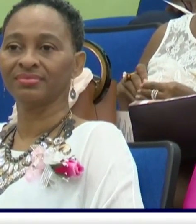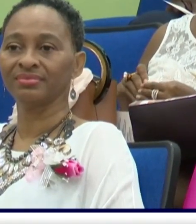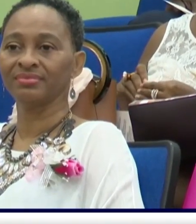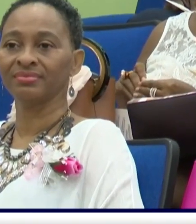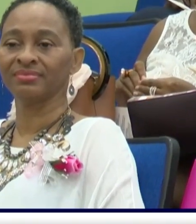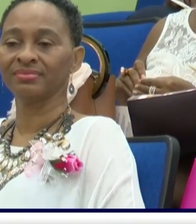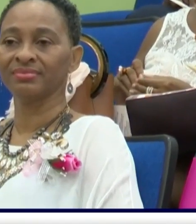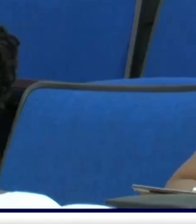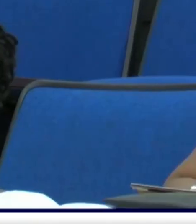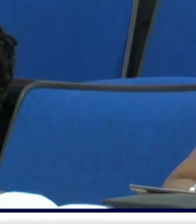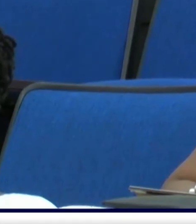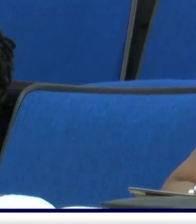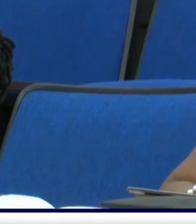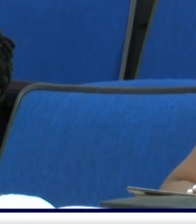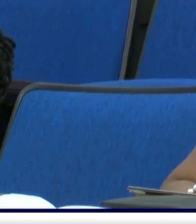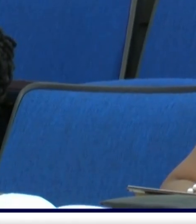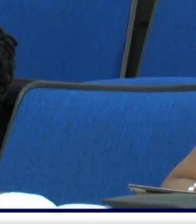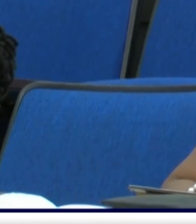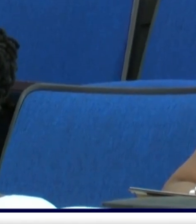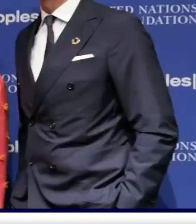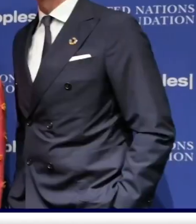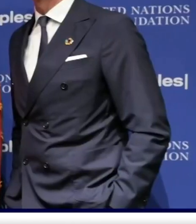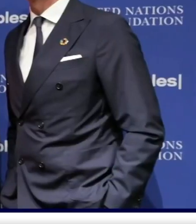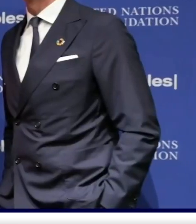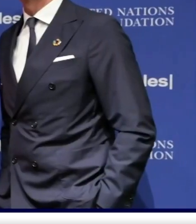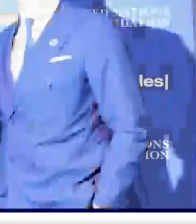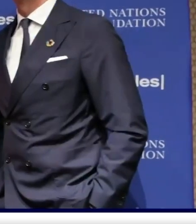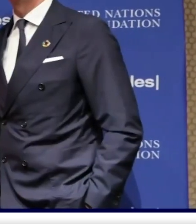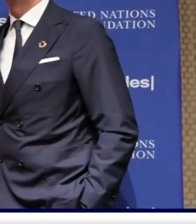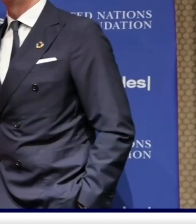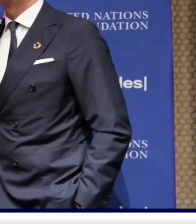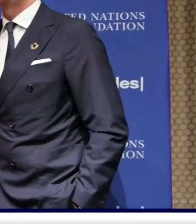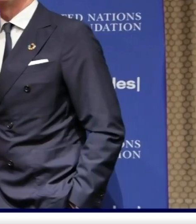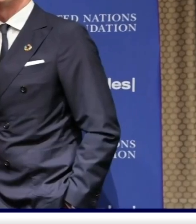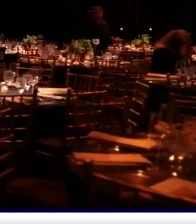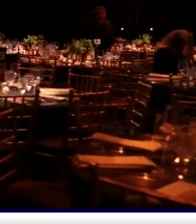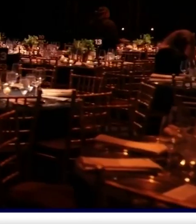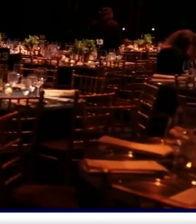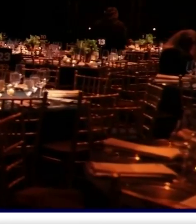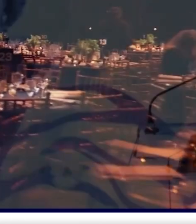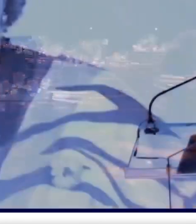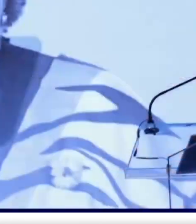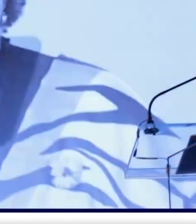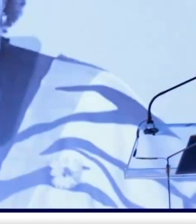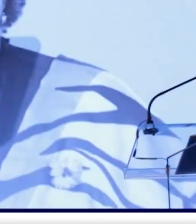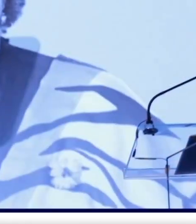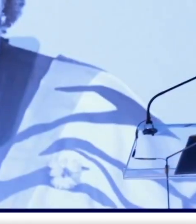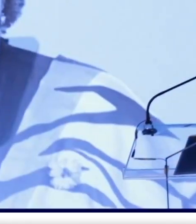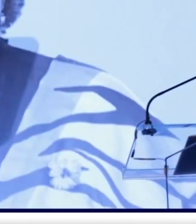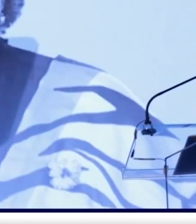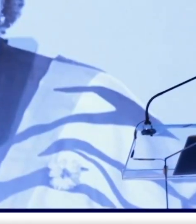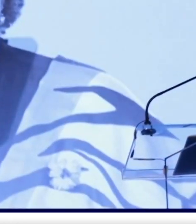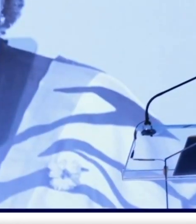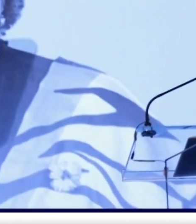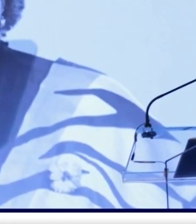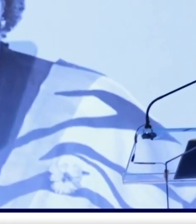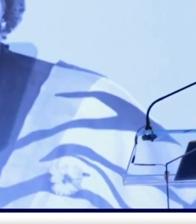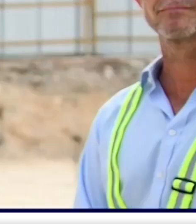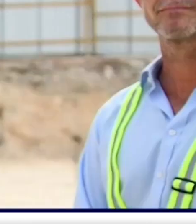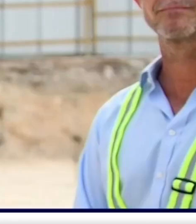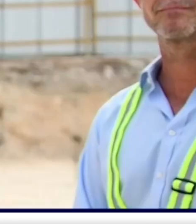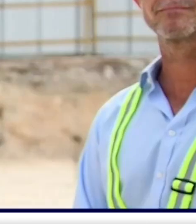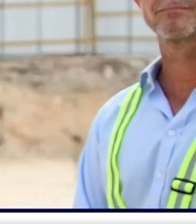nurse shortage as a priority. Prime Minister Mottley receives another international award. Another